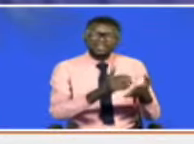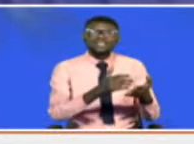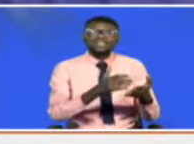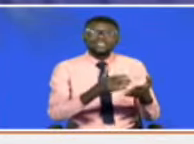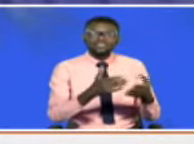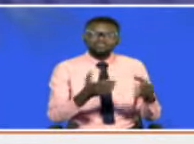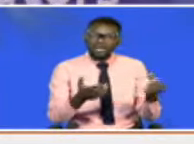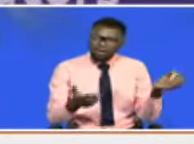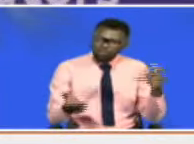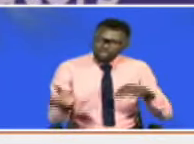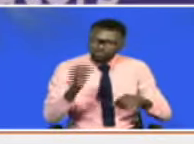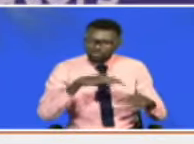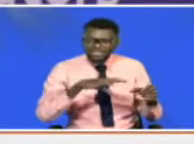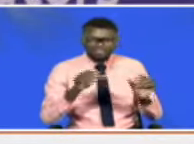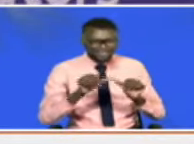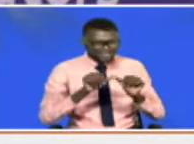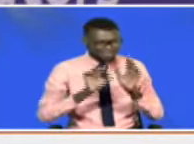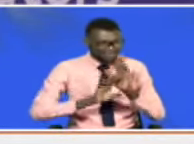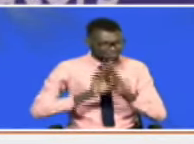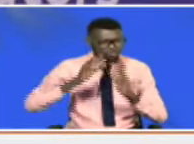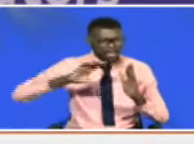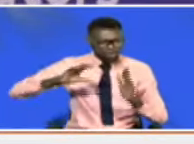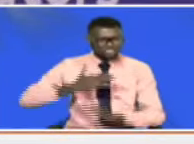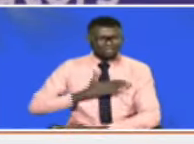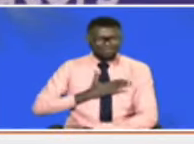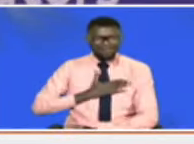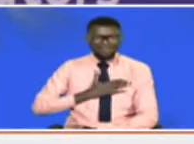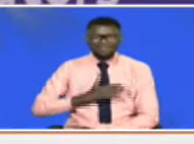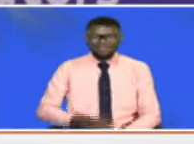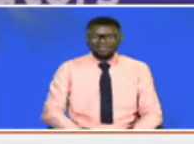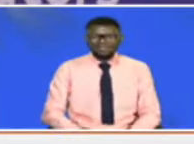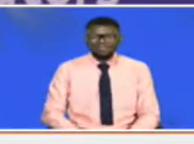within our county. Elsewhere, county governments have been urged to train